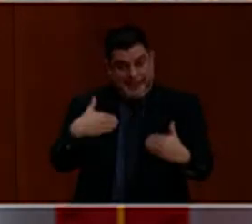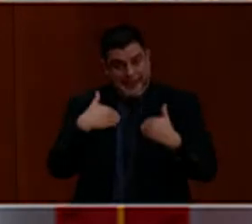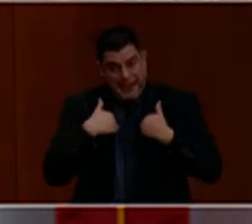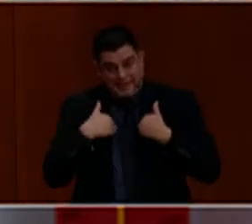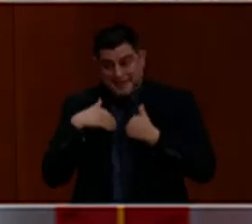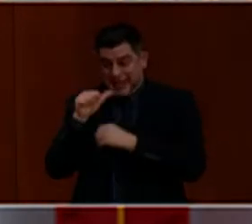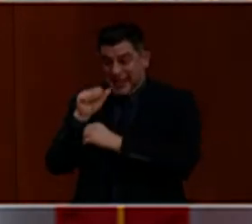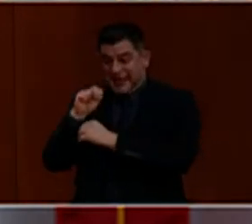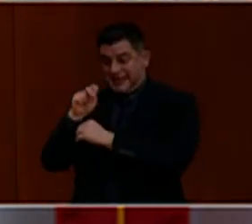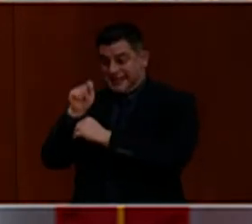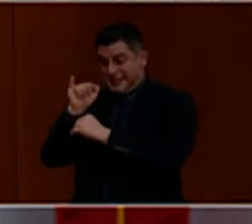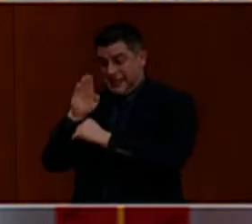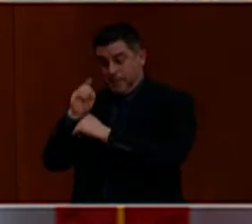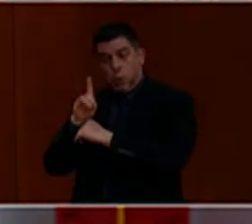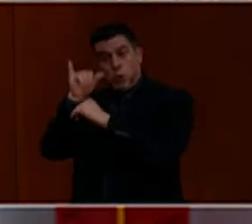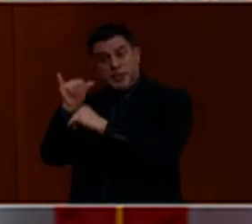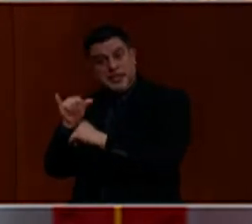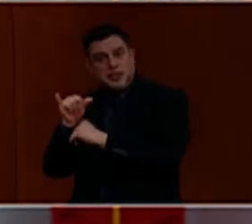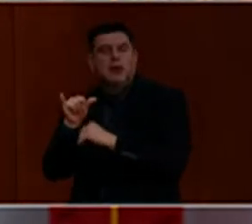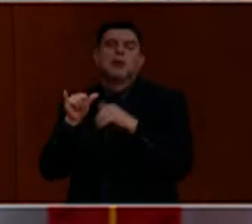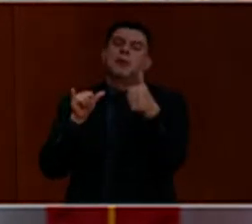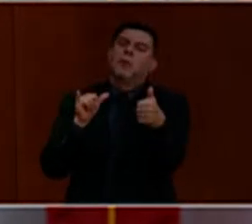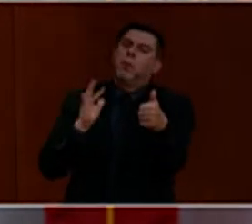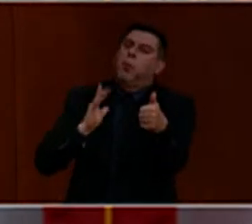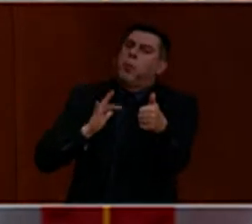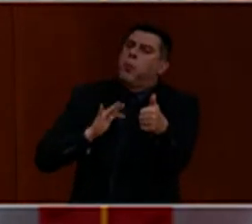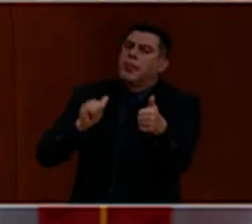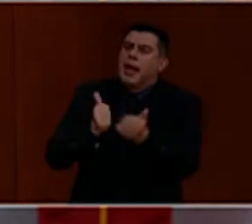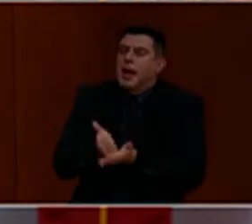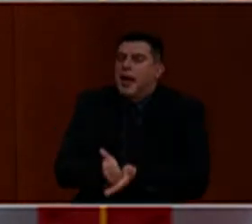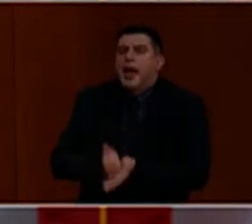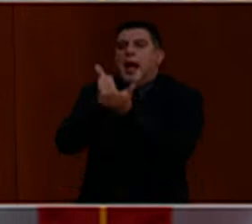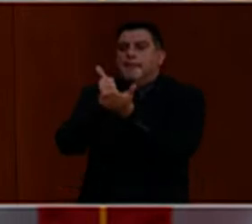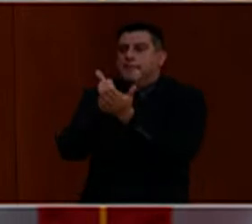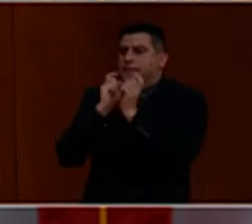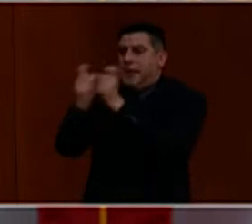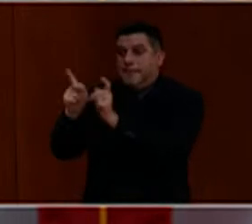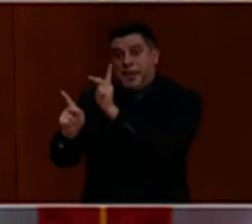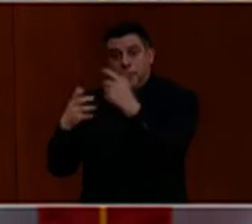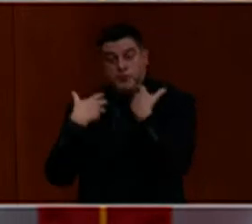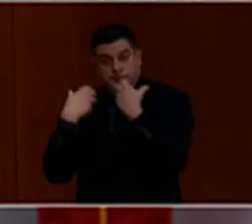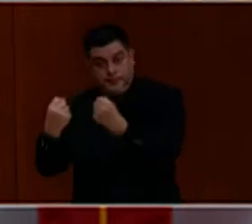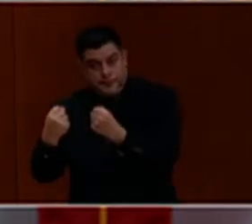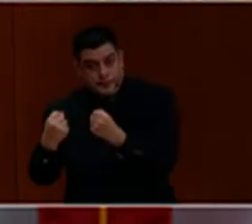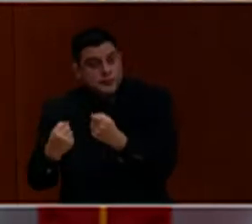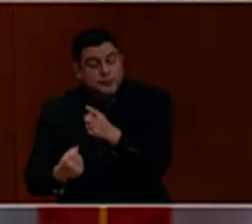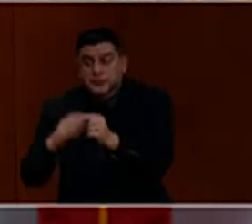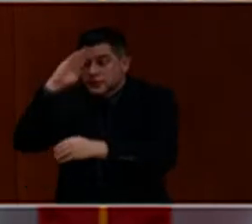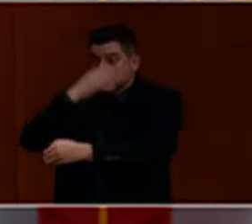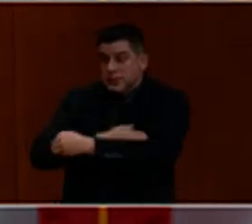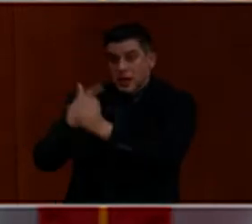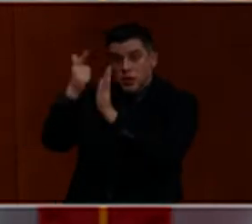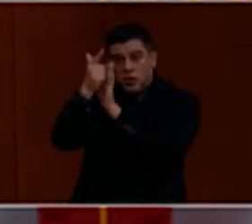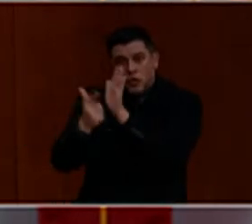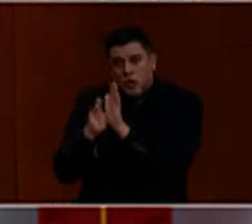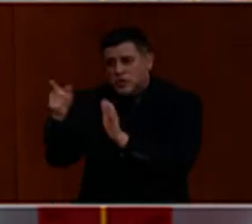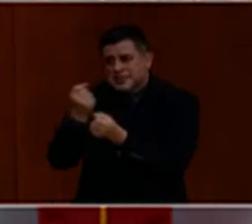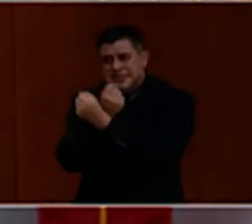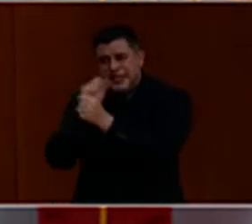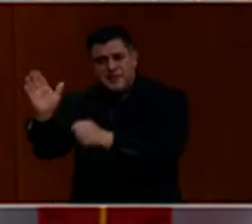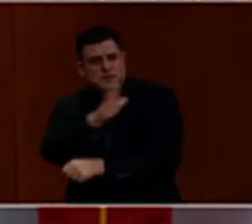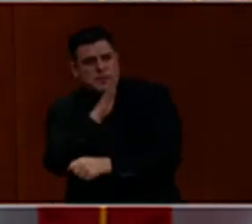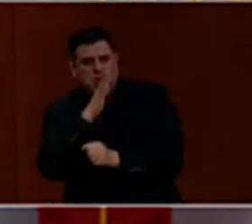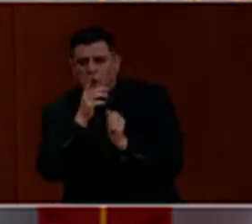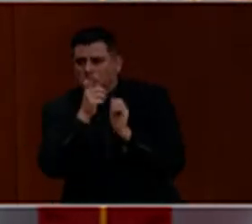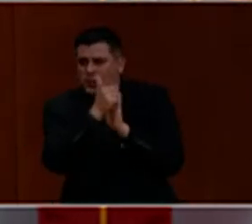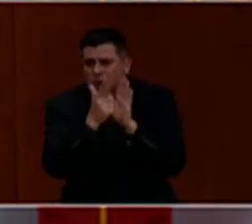life. You know, there's just wonderful things that you can do to make a difference for our fellow man. I think it's exquisite. So, and thank you for taking the time to even